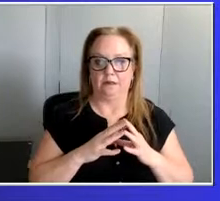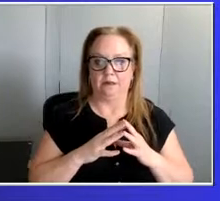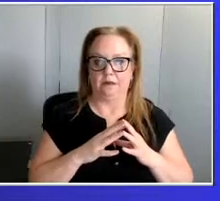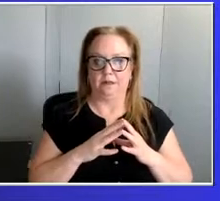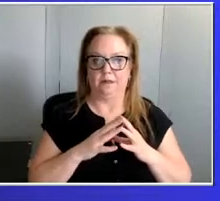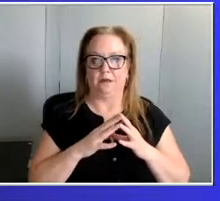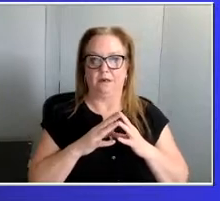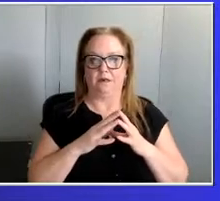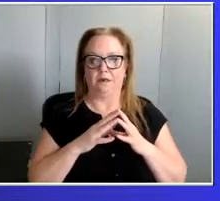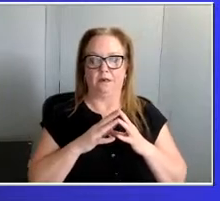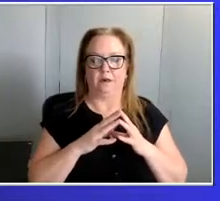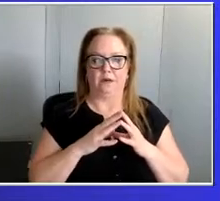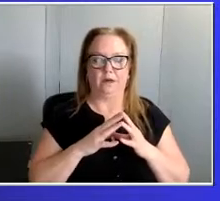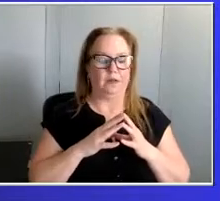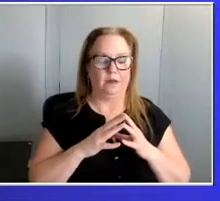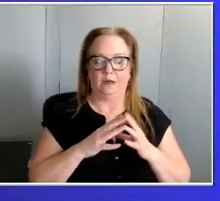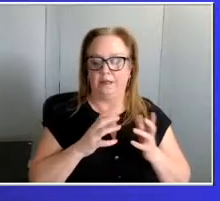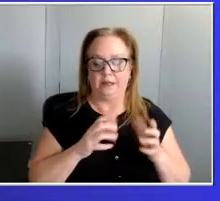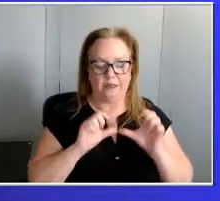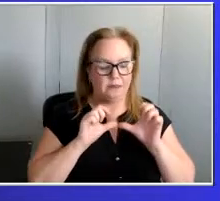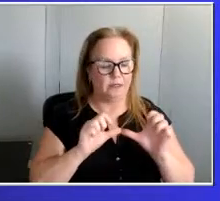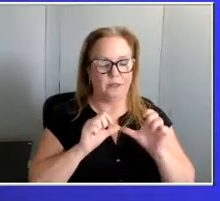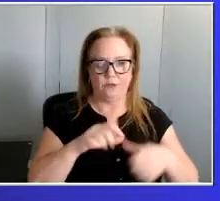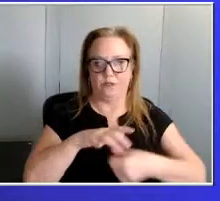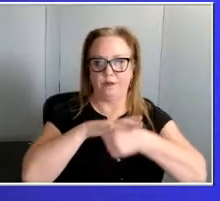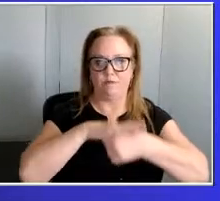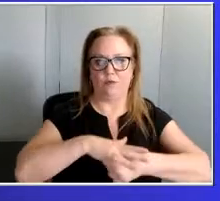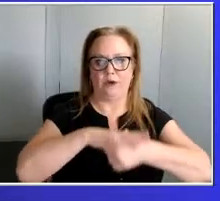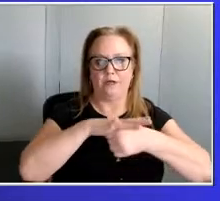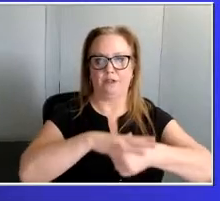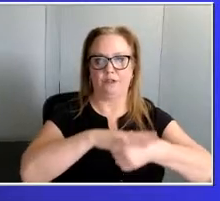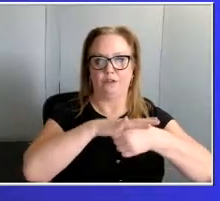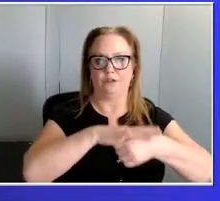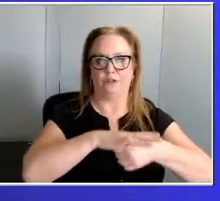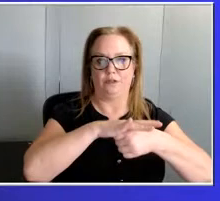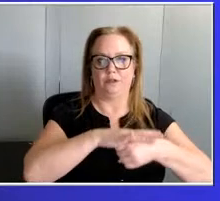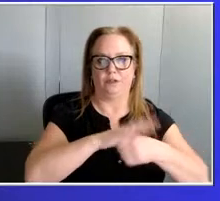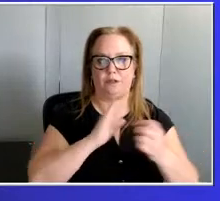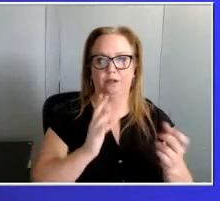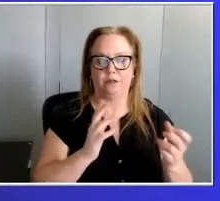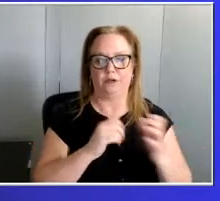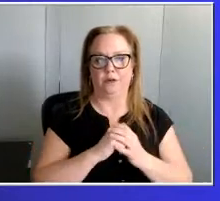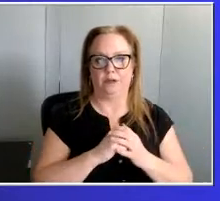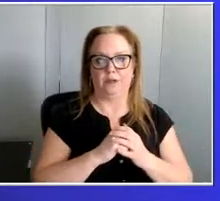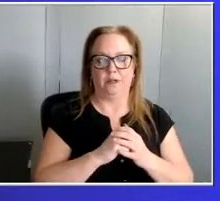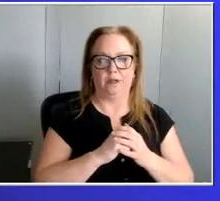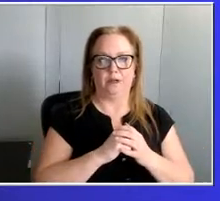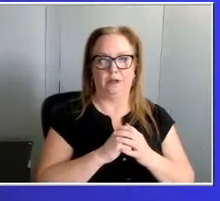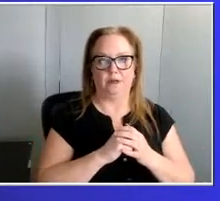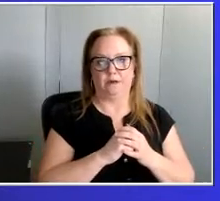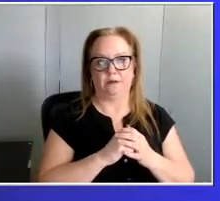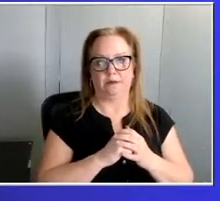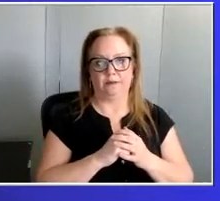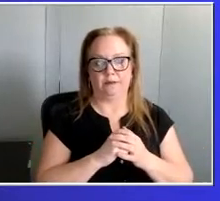of the pressures are still there in terms of